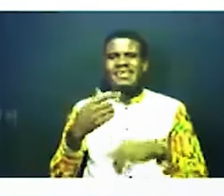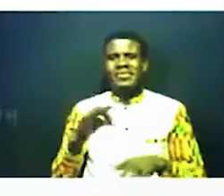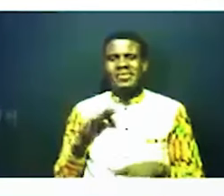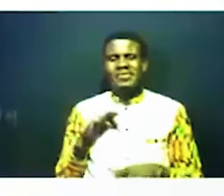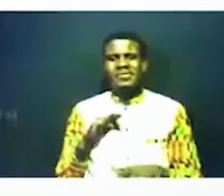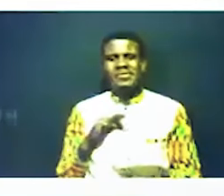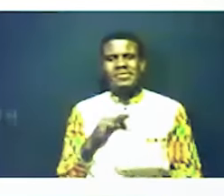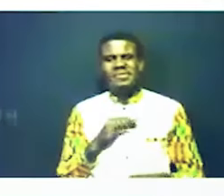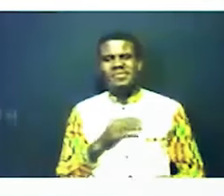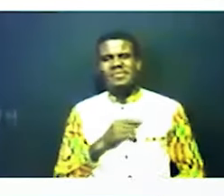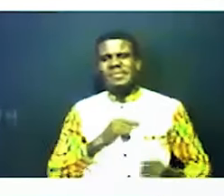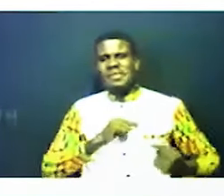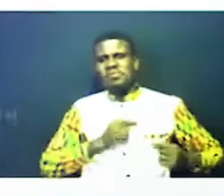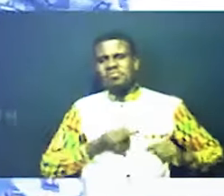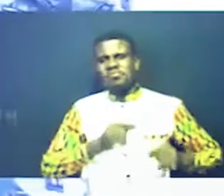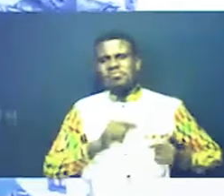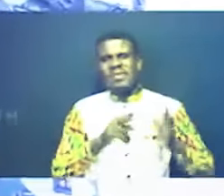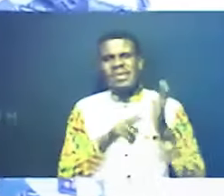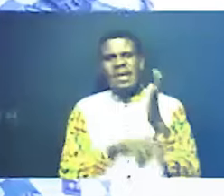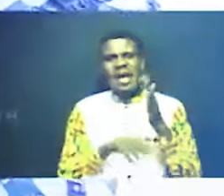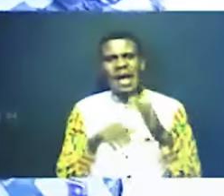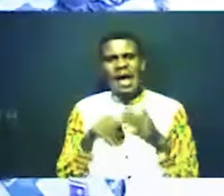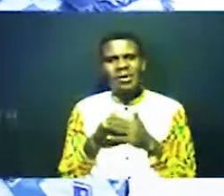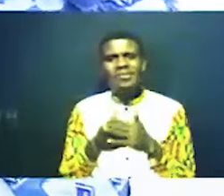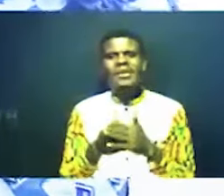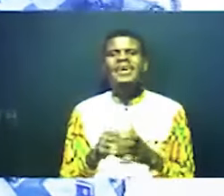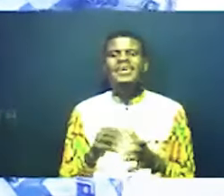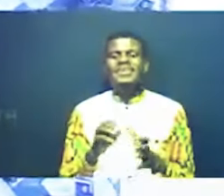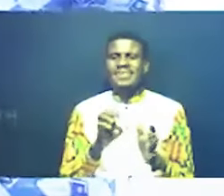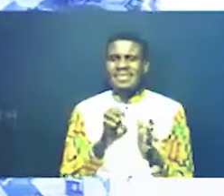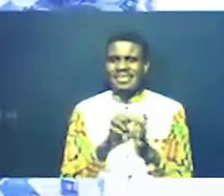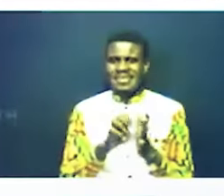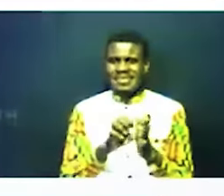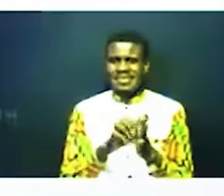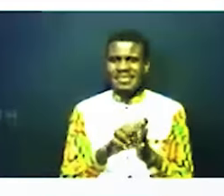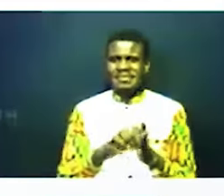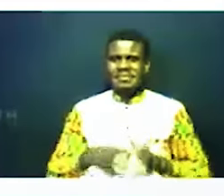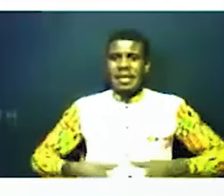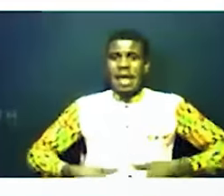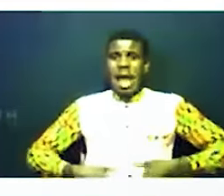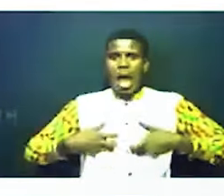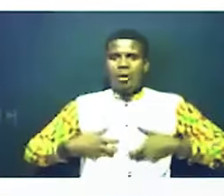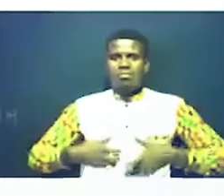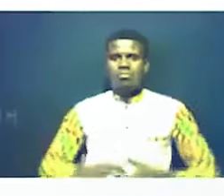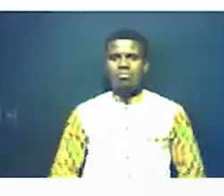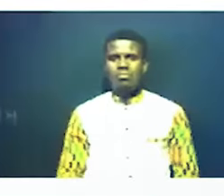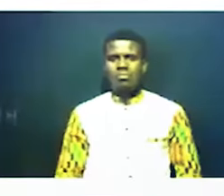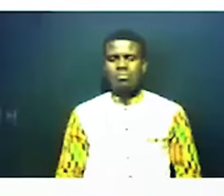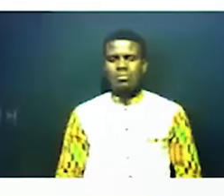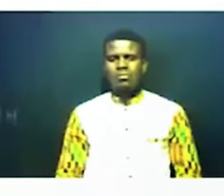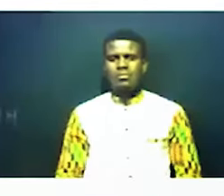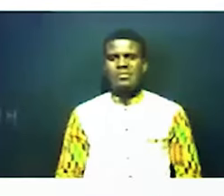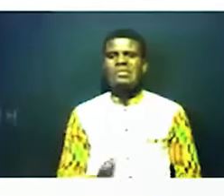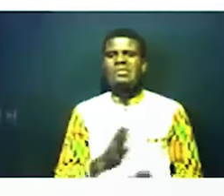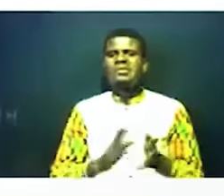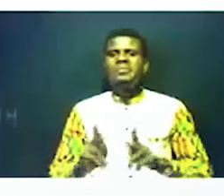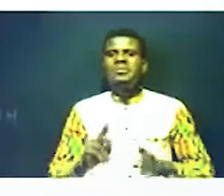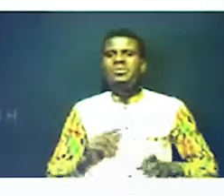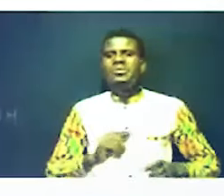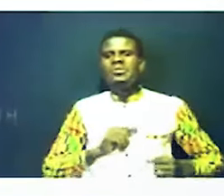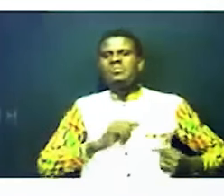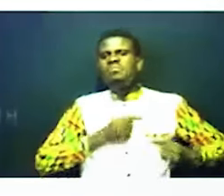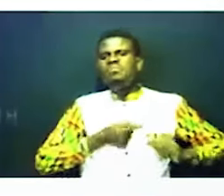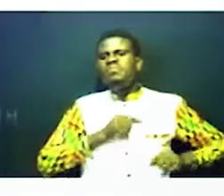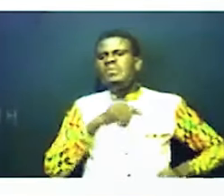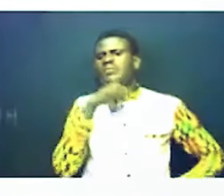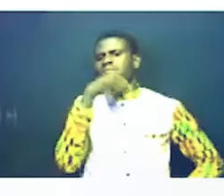bitterness. Now, like anger. And people are bitter on the